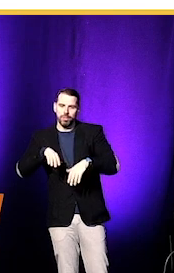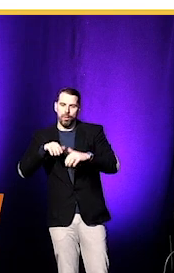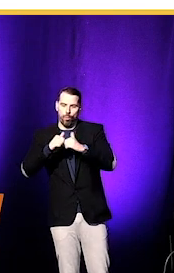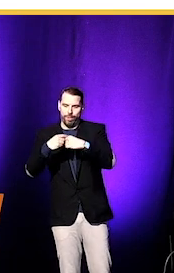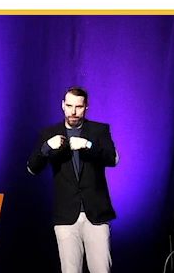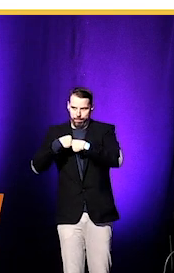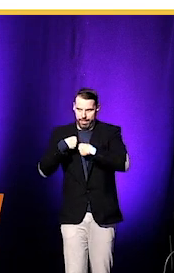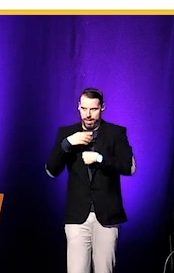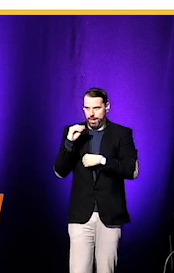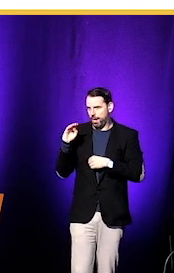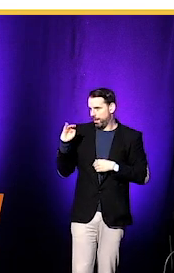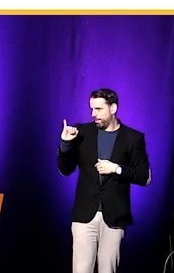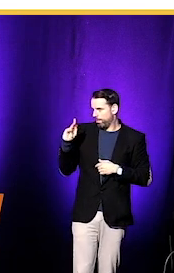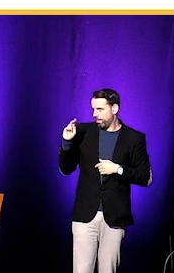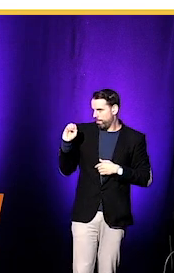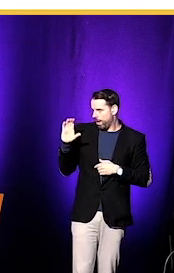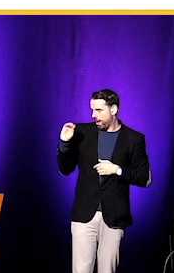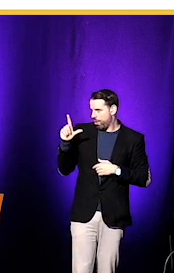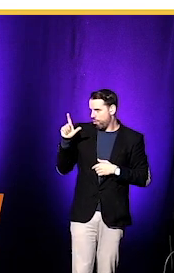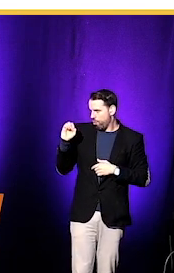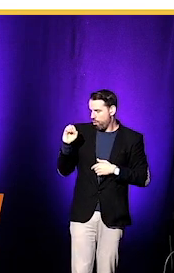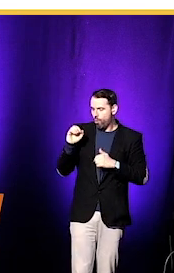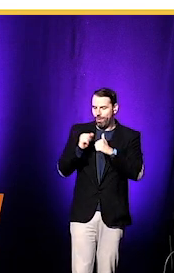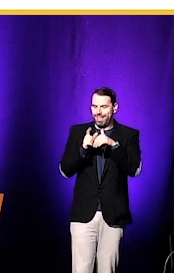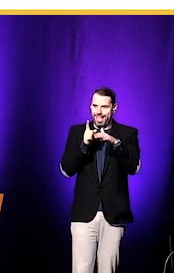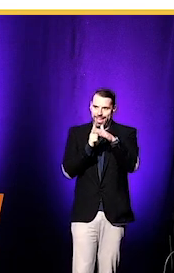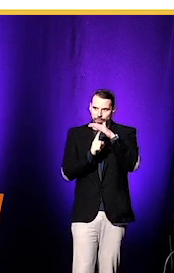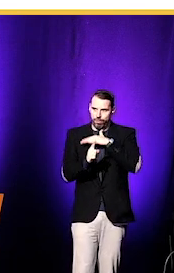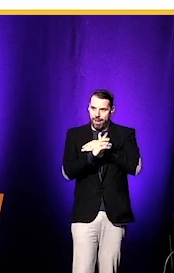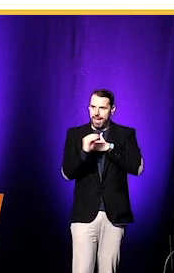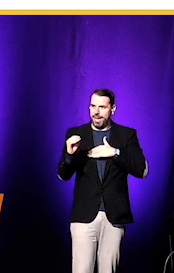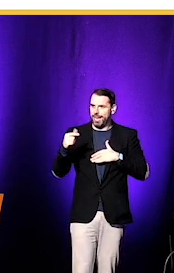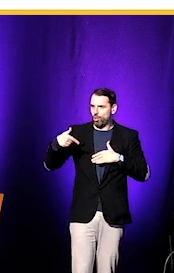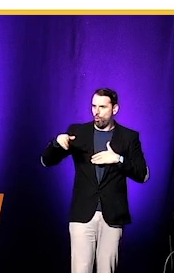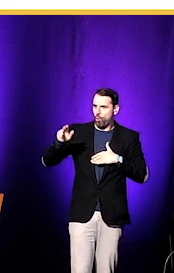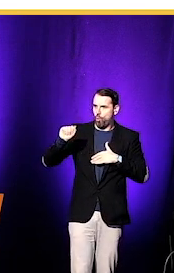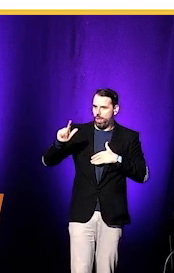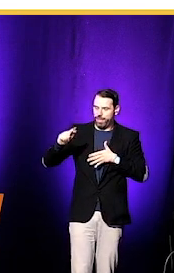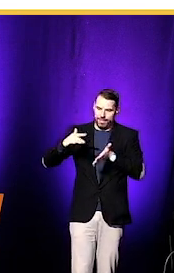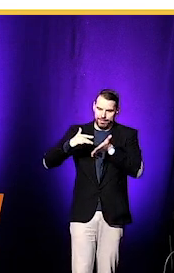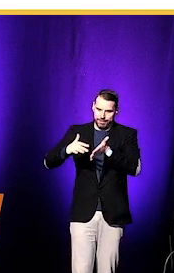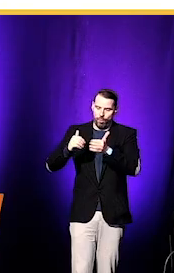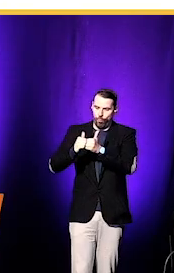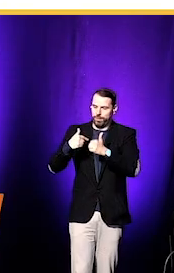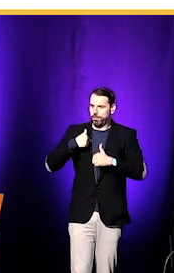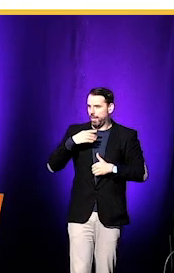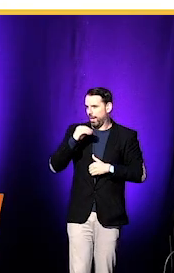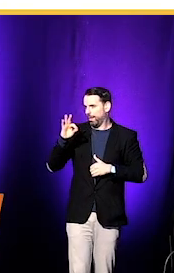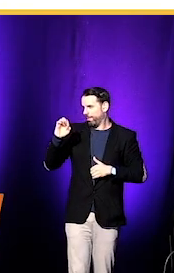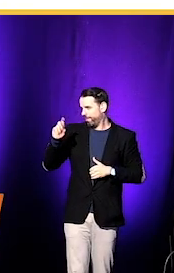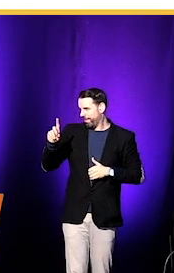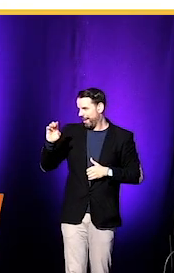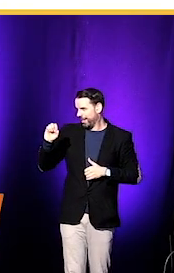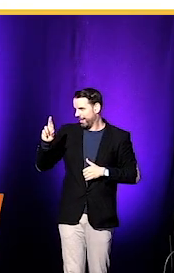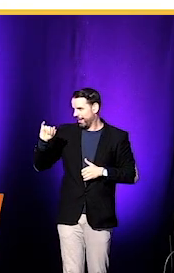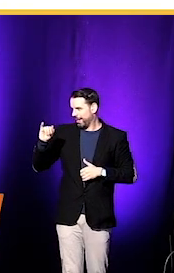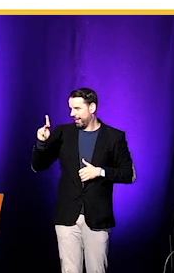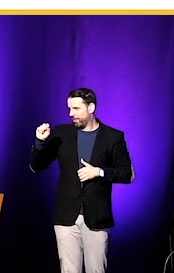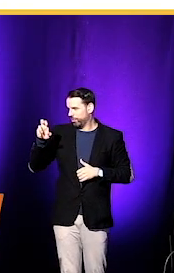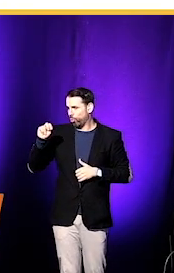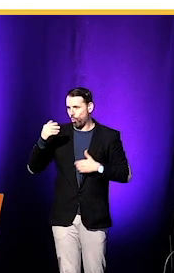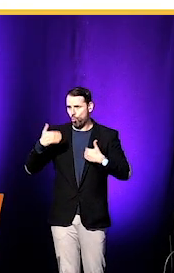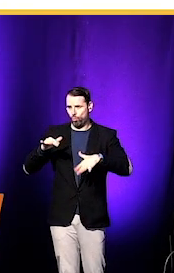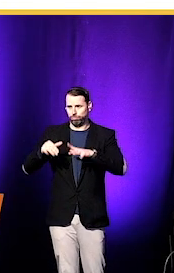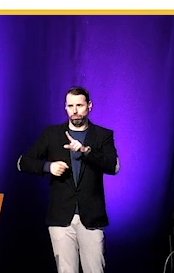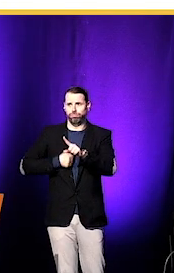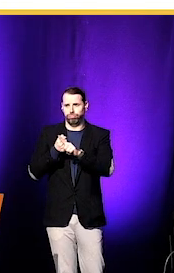Cole, and in ethnographic and qualitative approaches to inquiry with me and Fred Erickson. These were consequential. While all